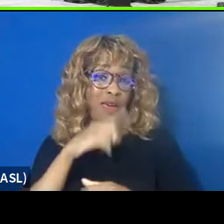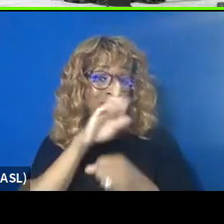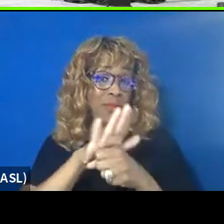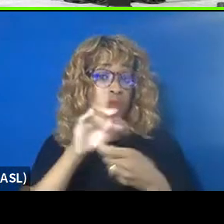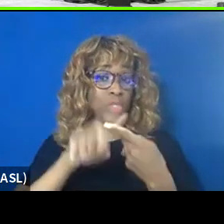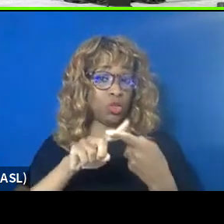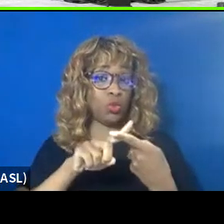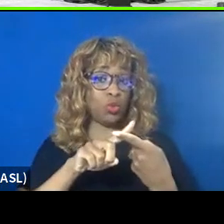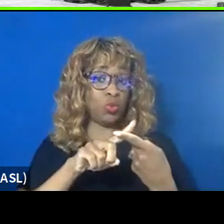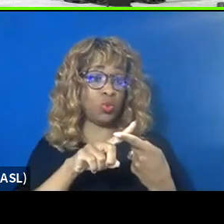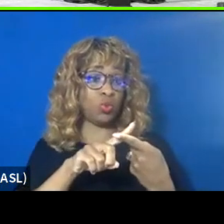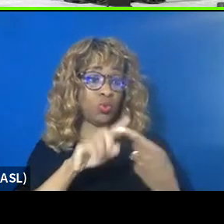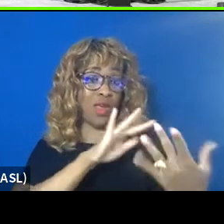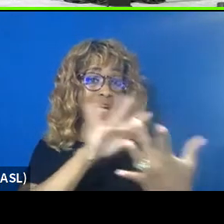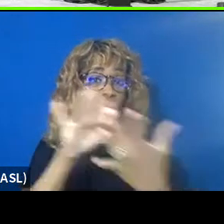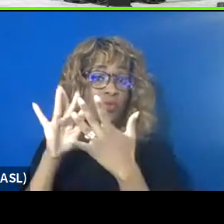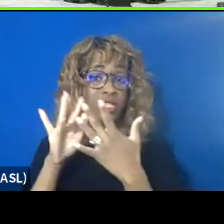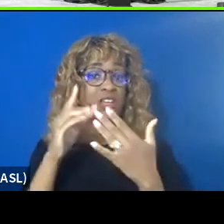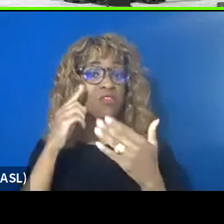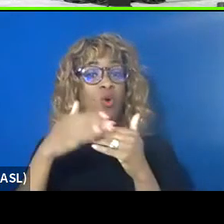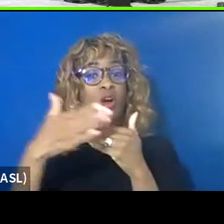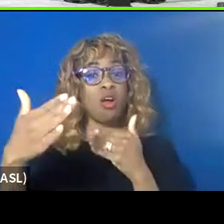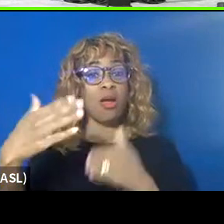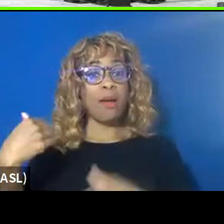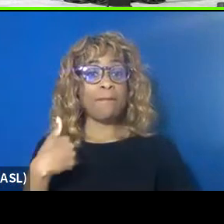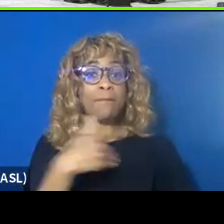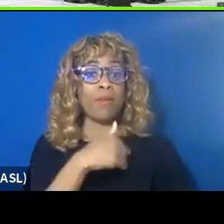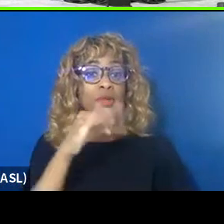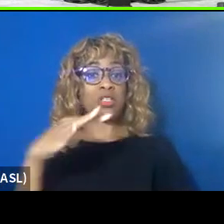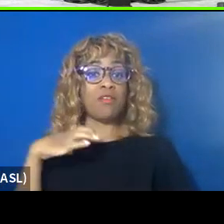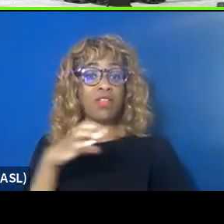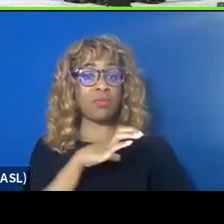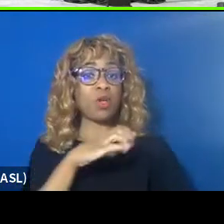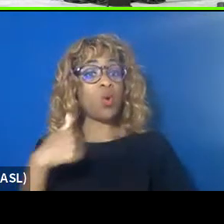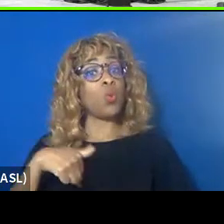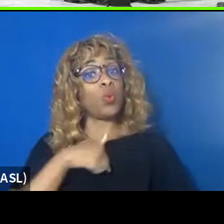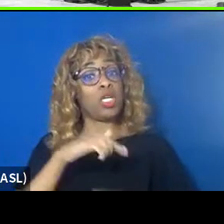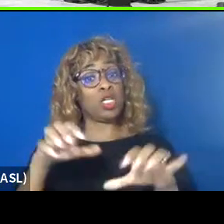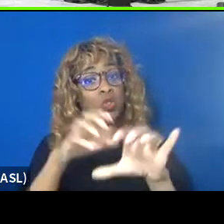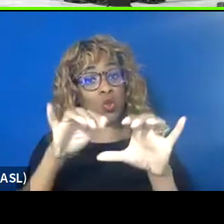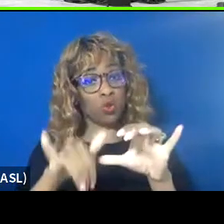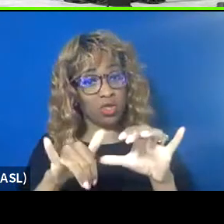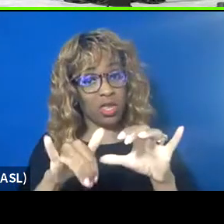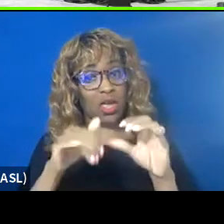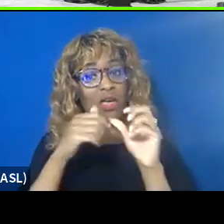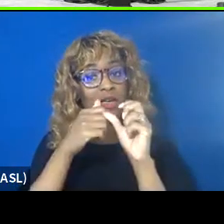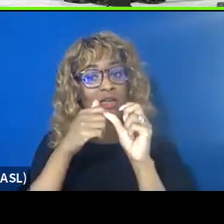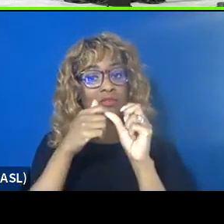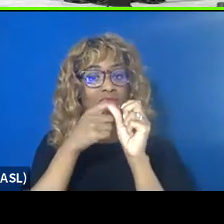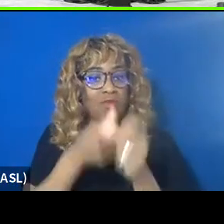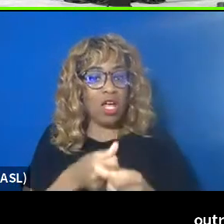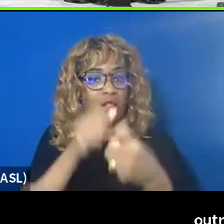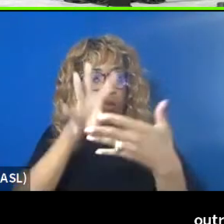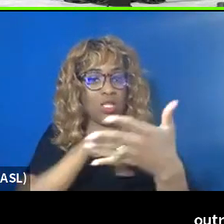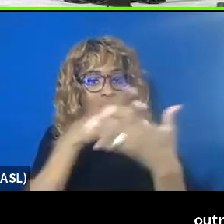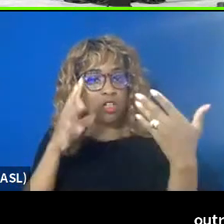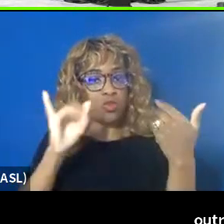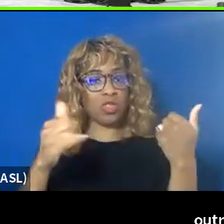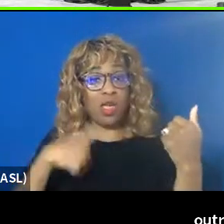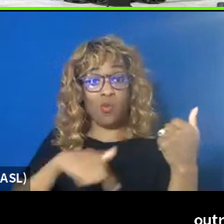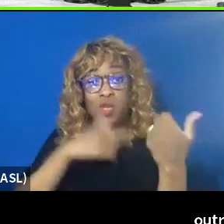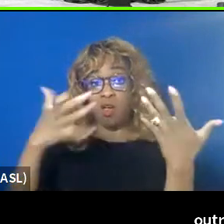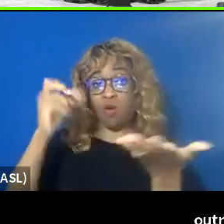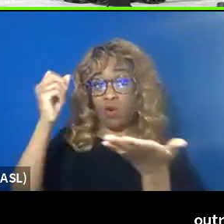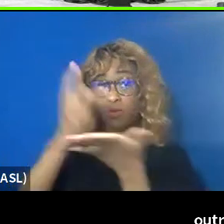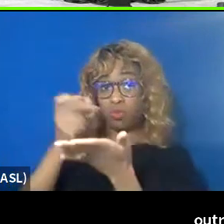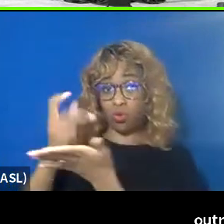do outreach. And for the rest of the members of the commission, we are doing that outreach in accordance with the schedule that we have approved,